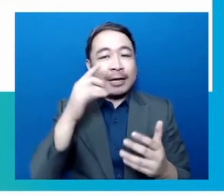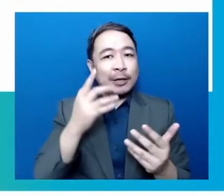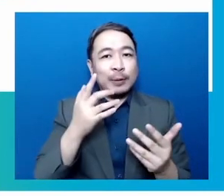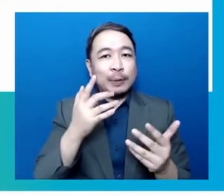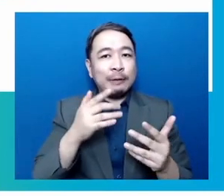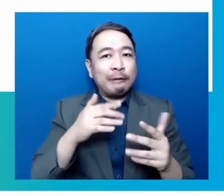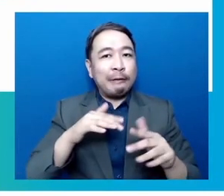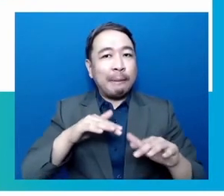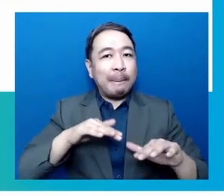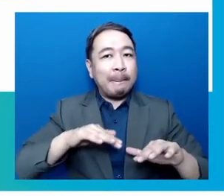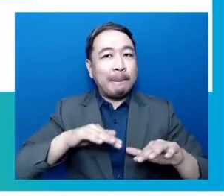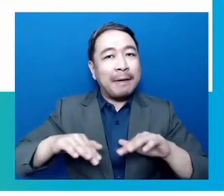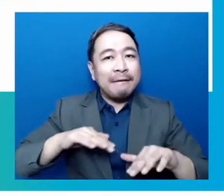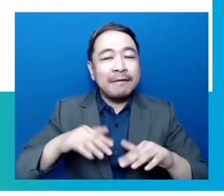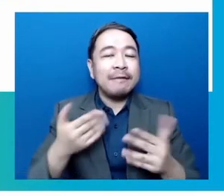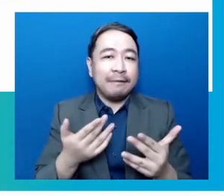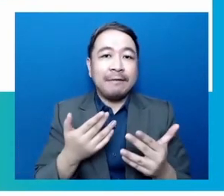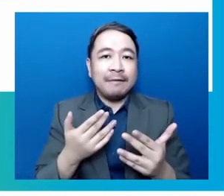is an important thing.